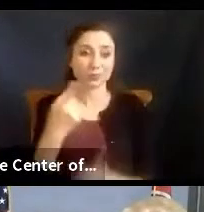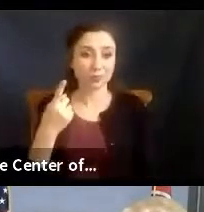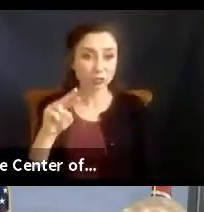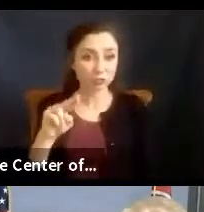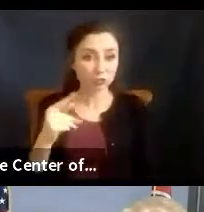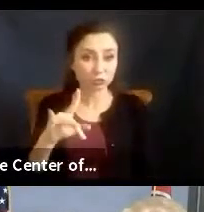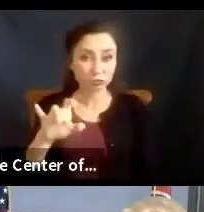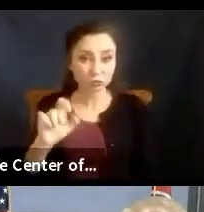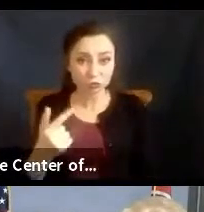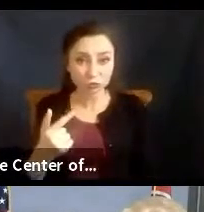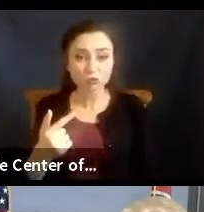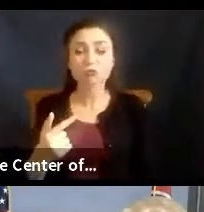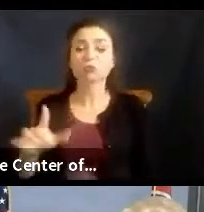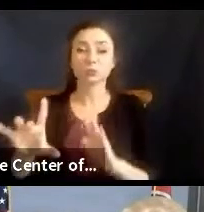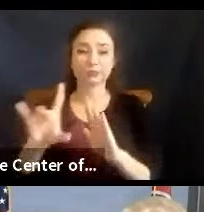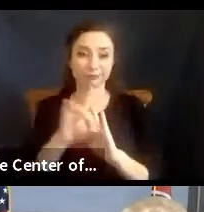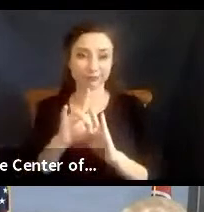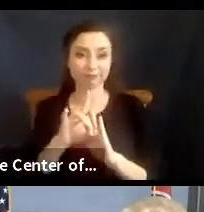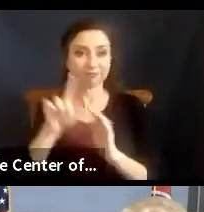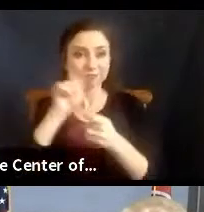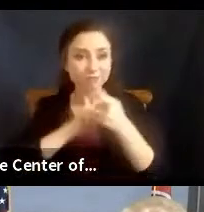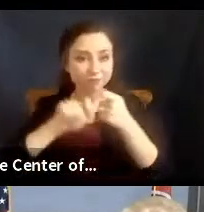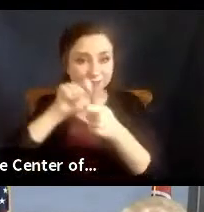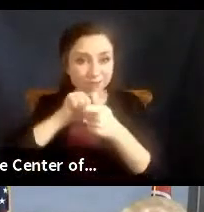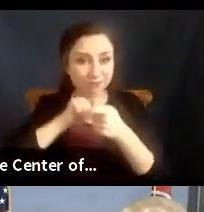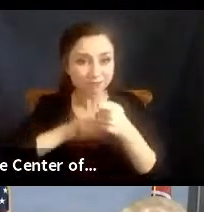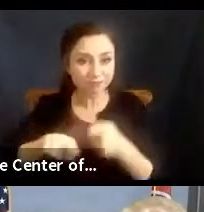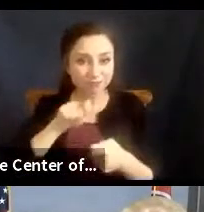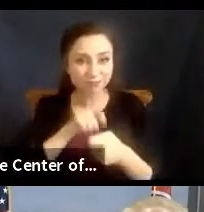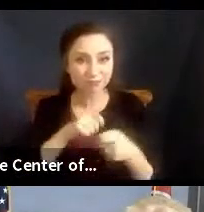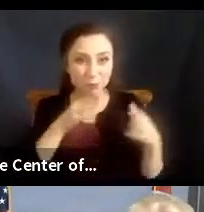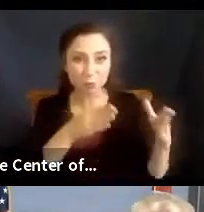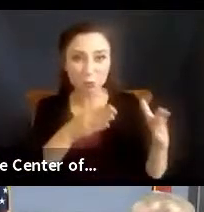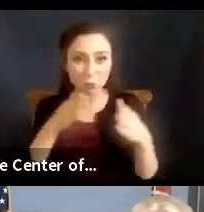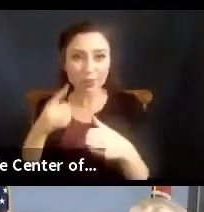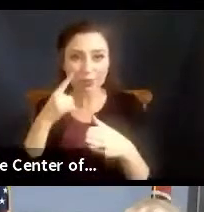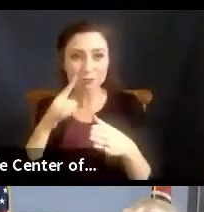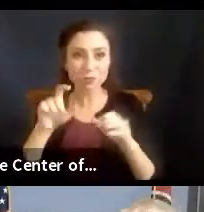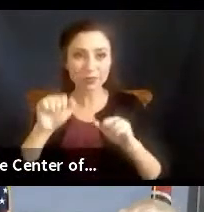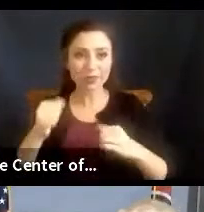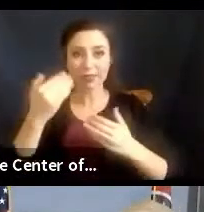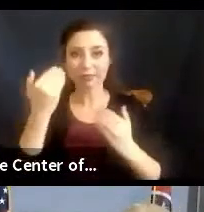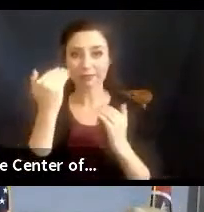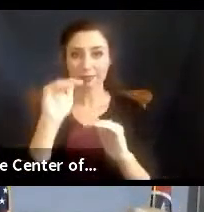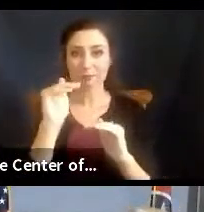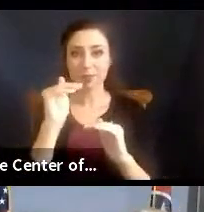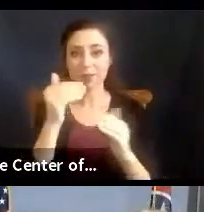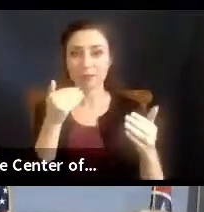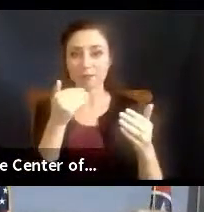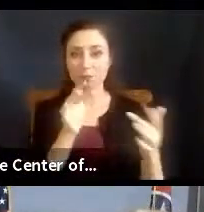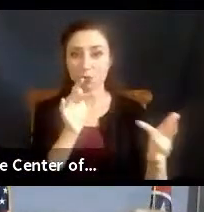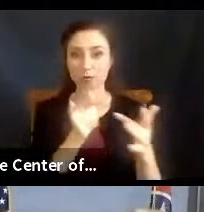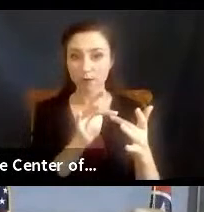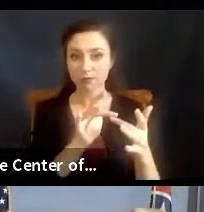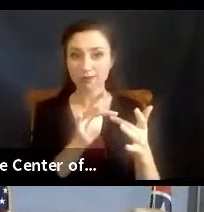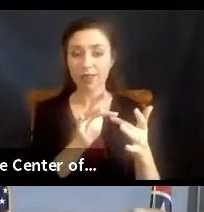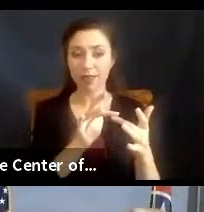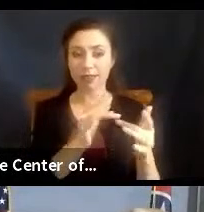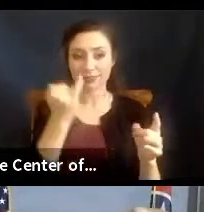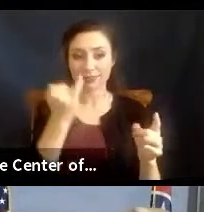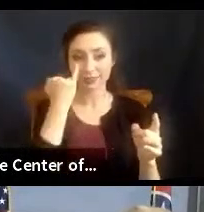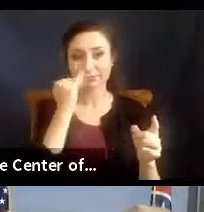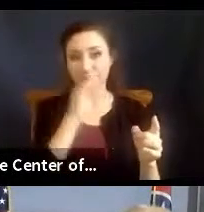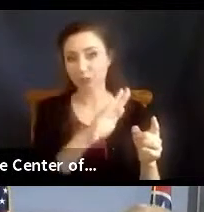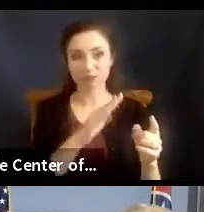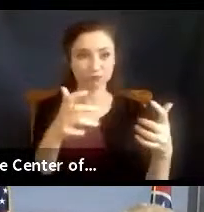where students can quarantine in, these are close contacts, in their room unless the roommate has a underlying conditioning or that kind